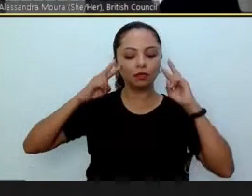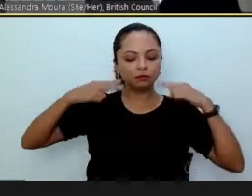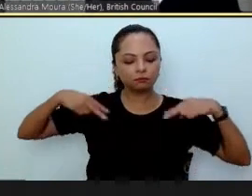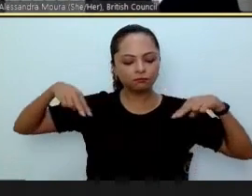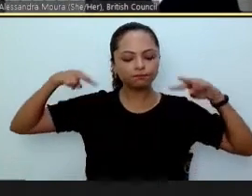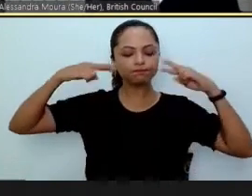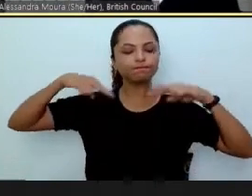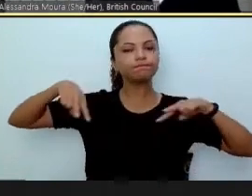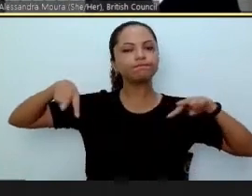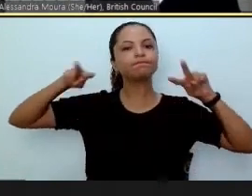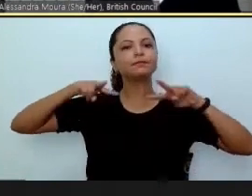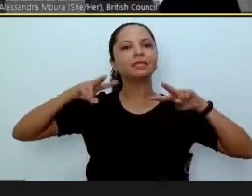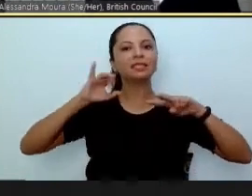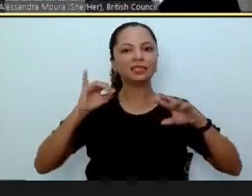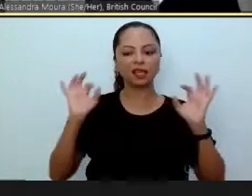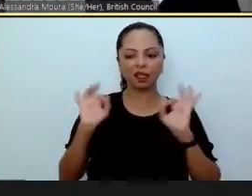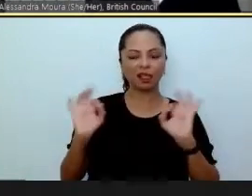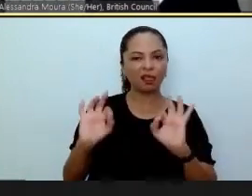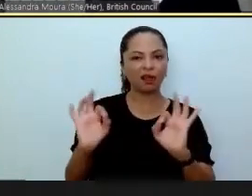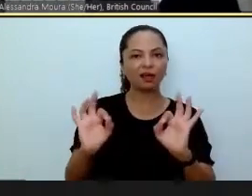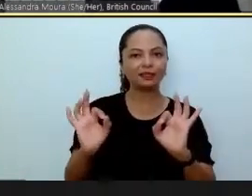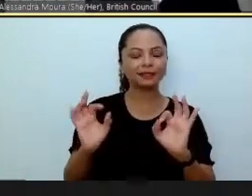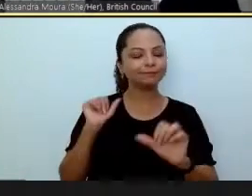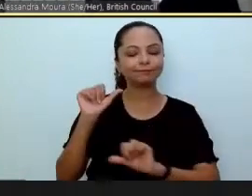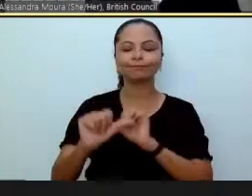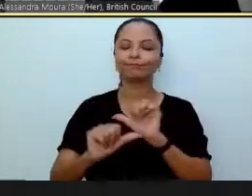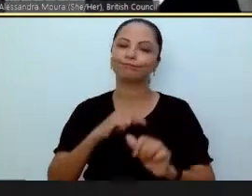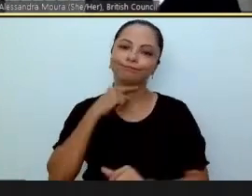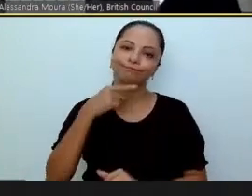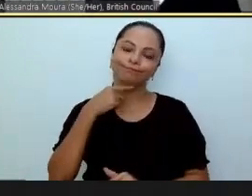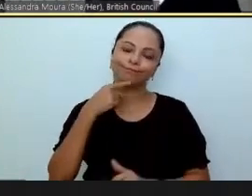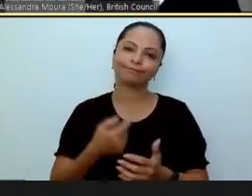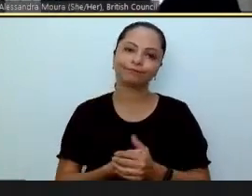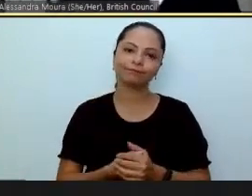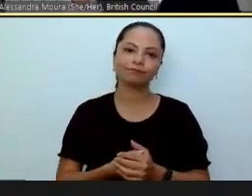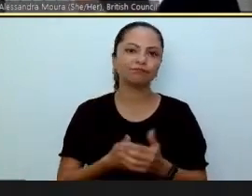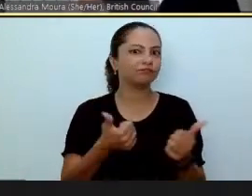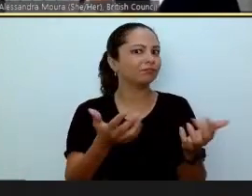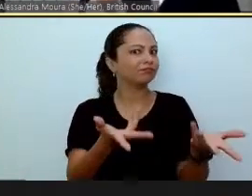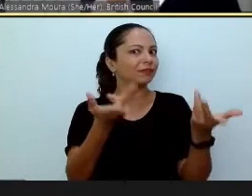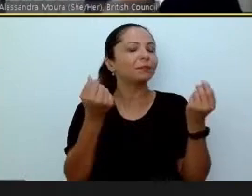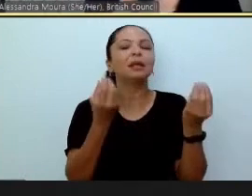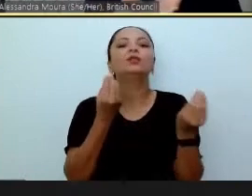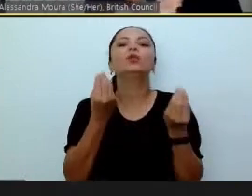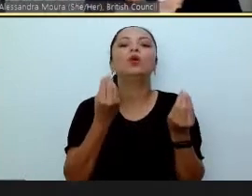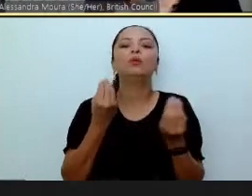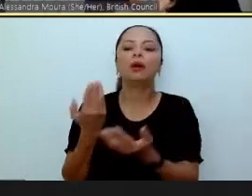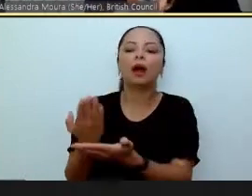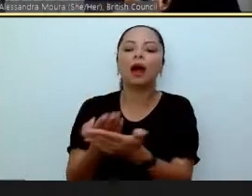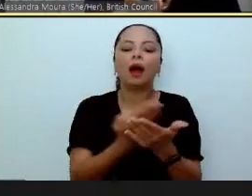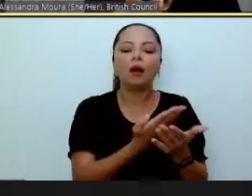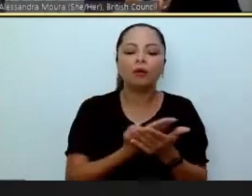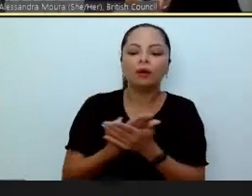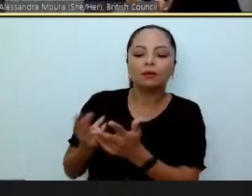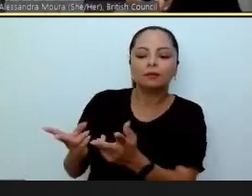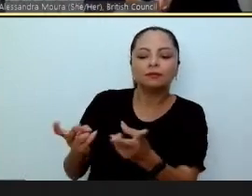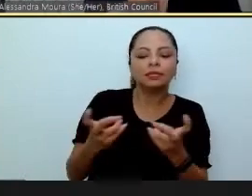True, but how can we notice what's happening in our classroom if we are part of